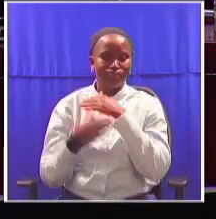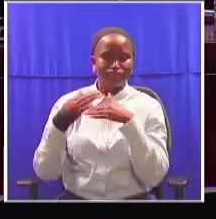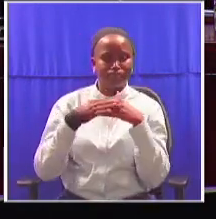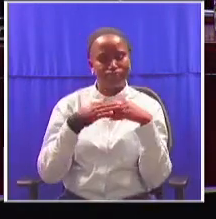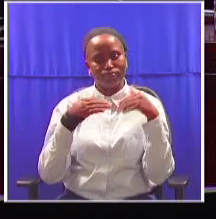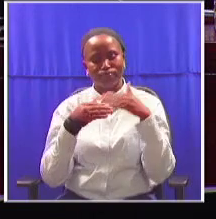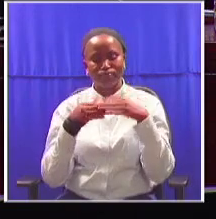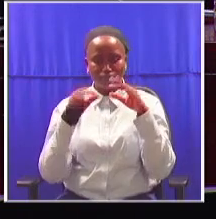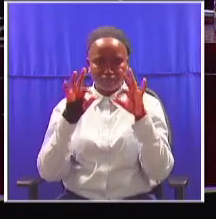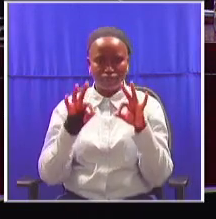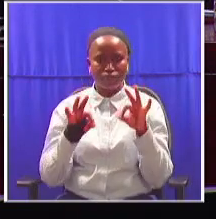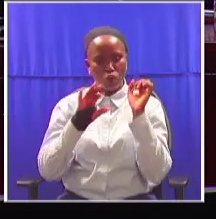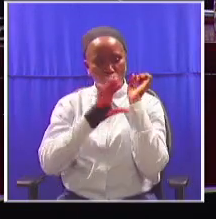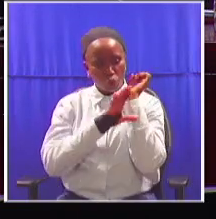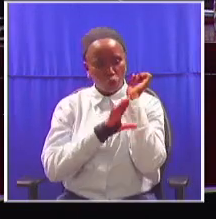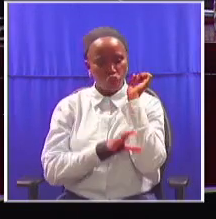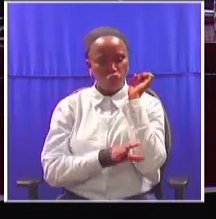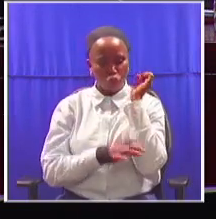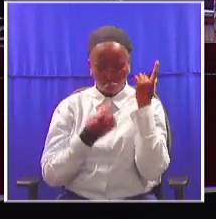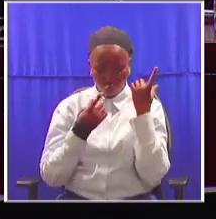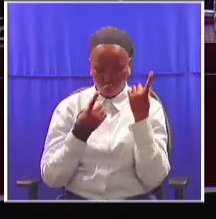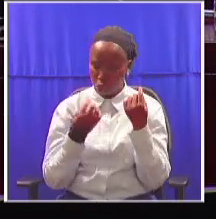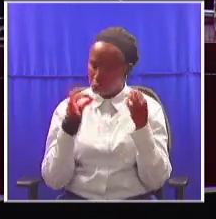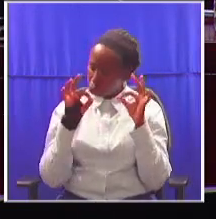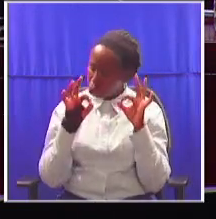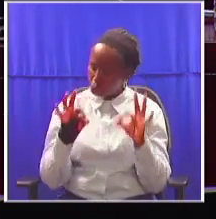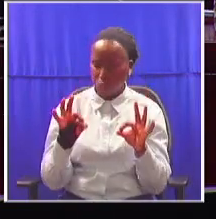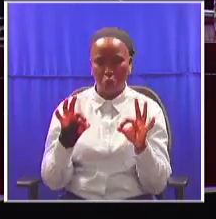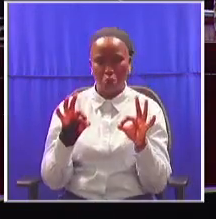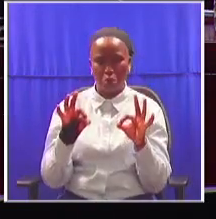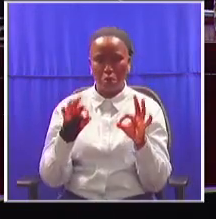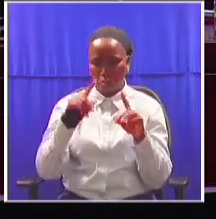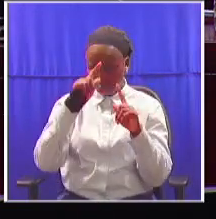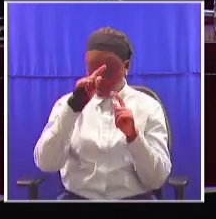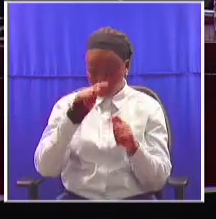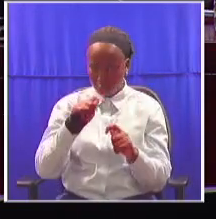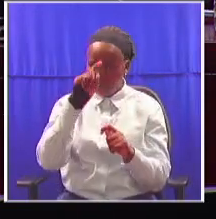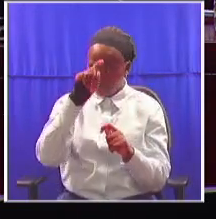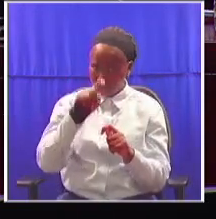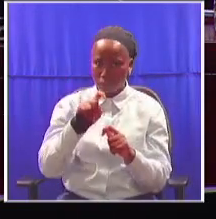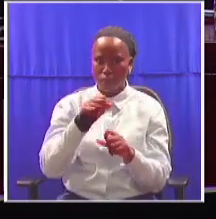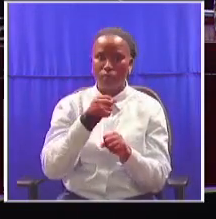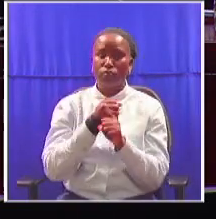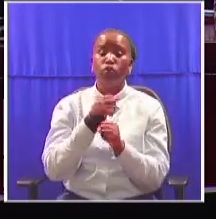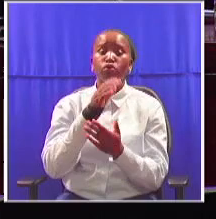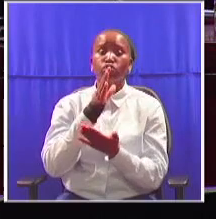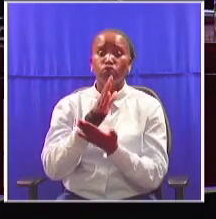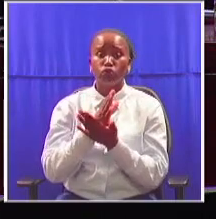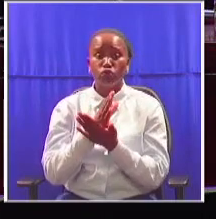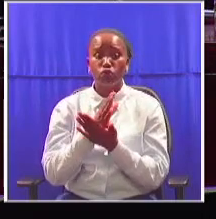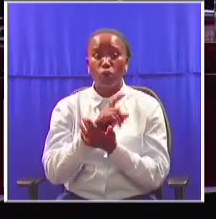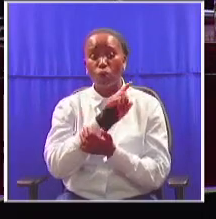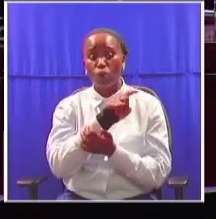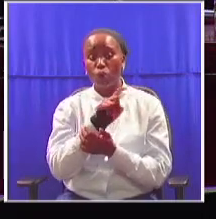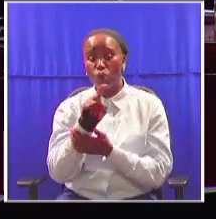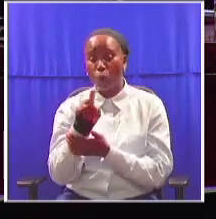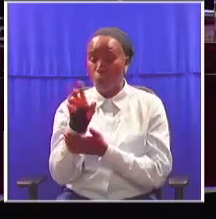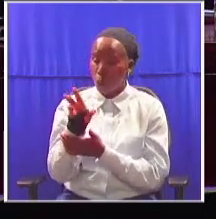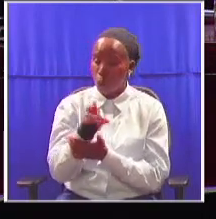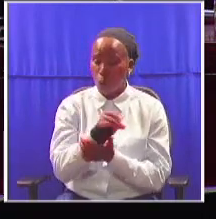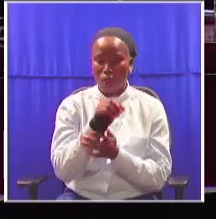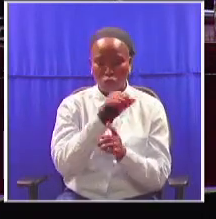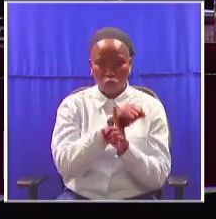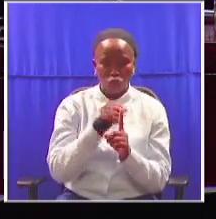our Constitution fully, cognizant that it extends across all parts of our